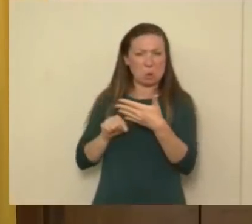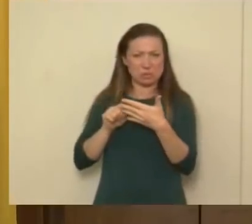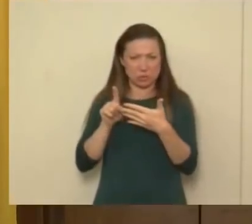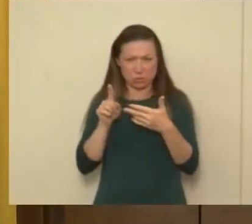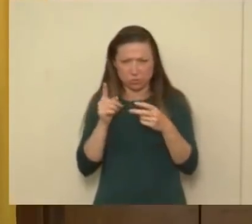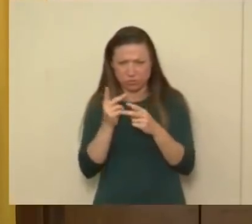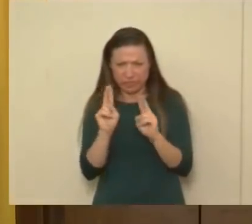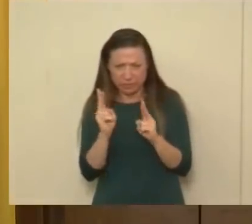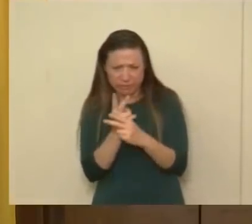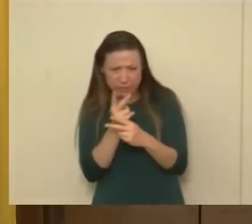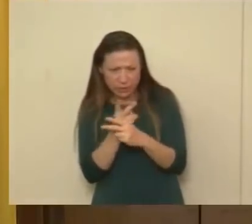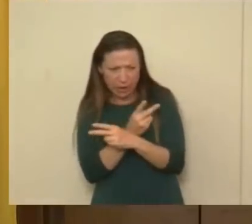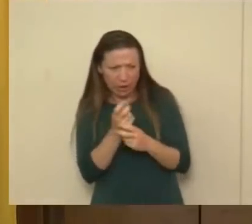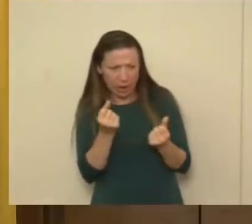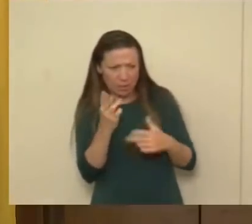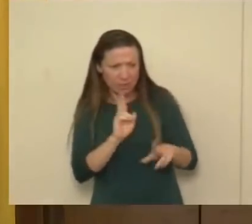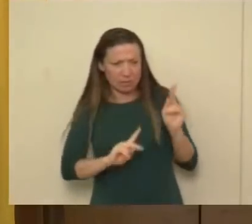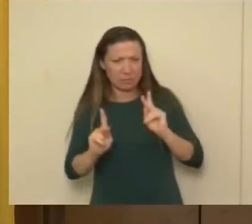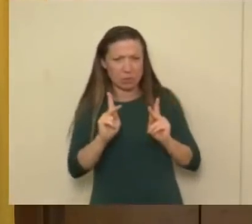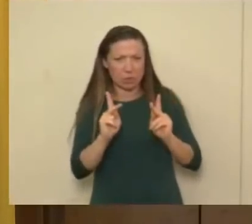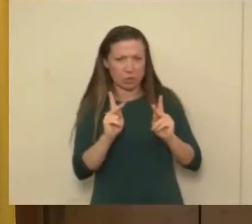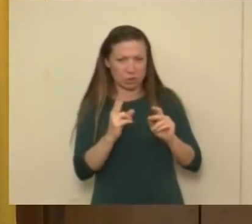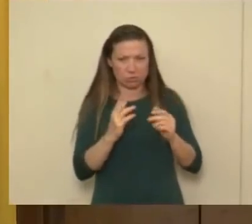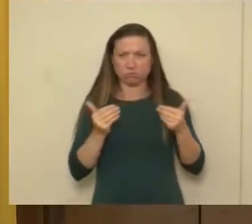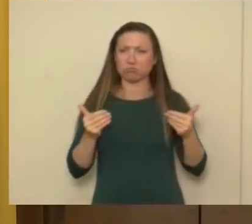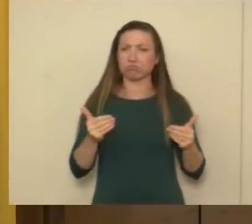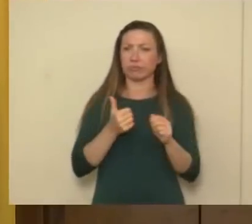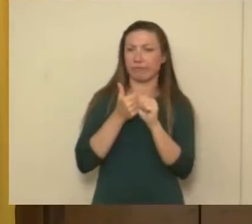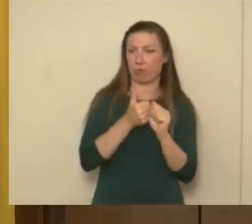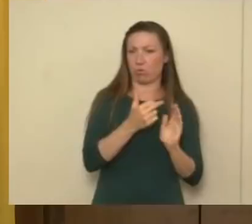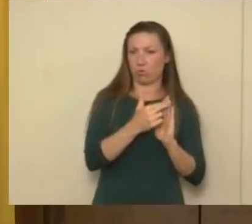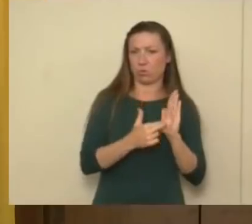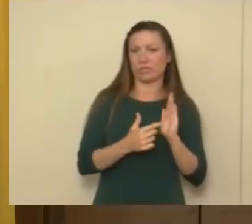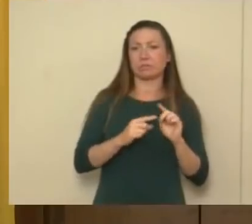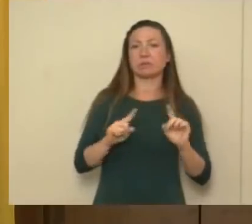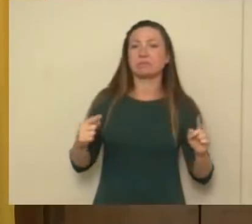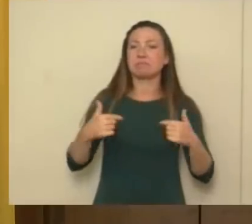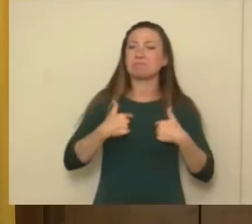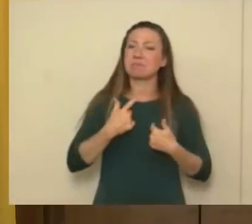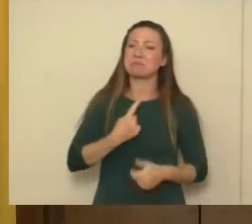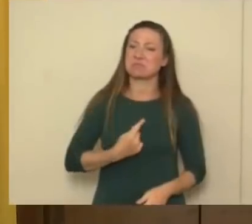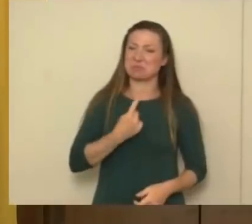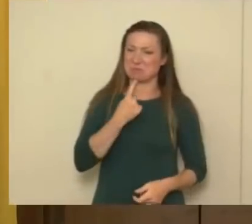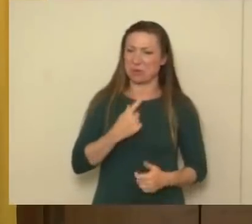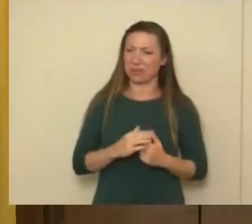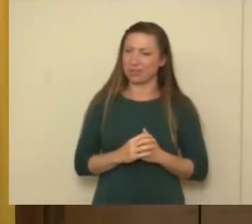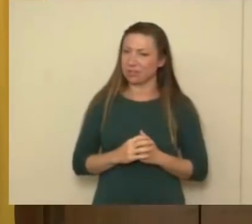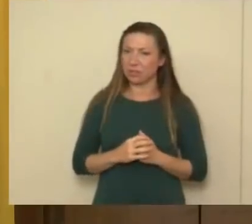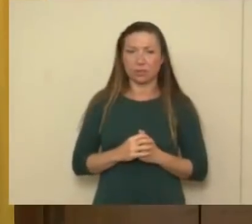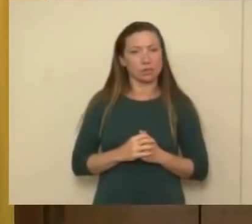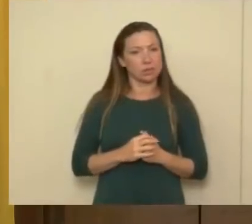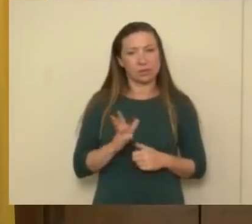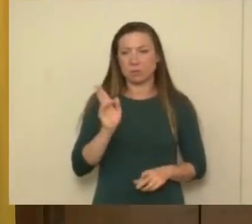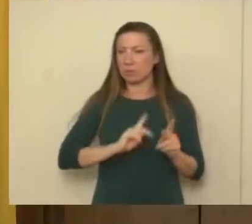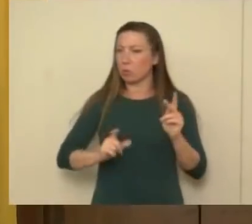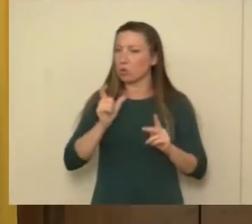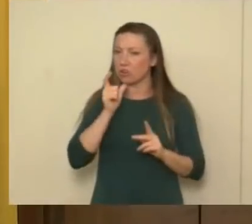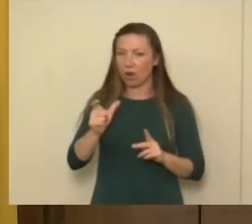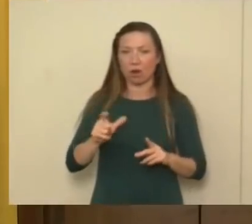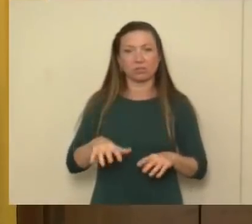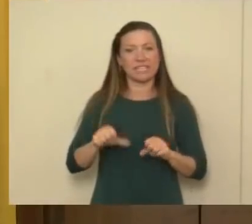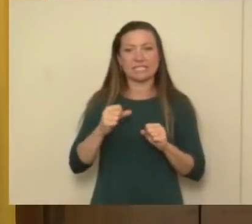disappointed that too many New Mexicans didn't take this seriously, and that too many New